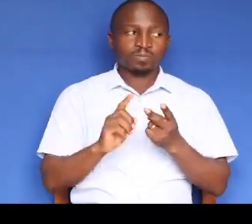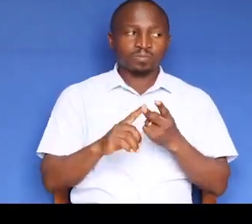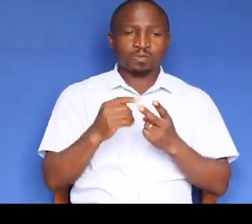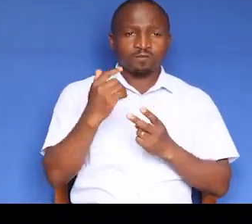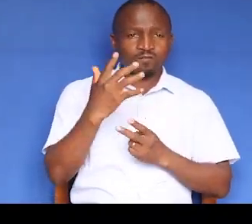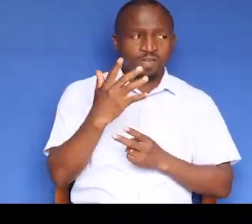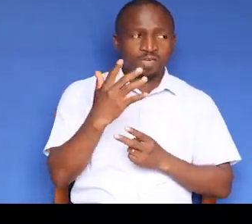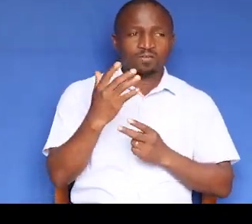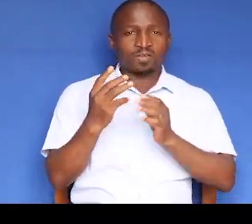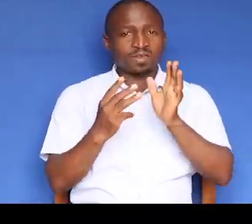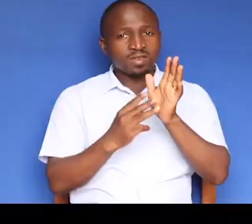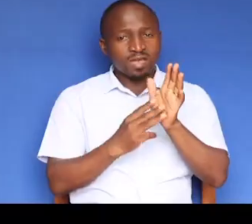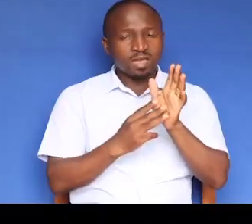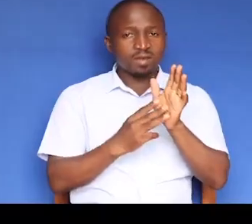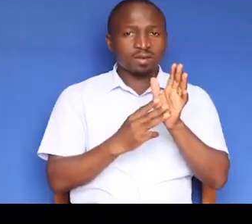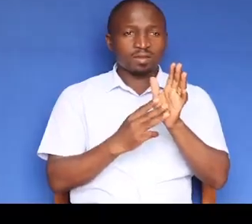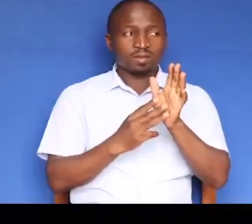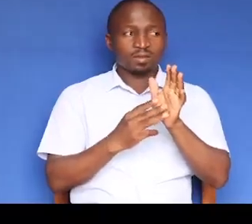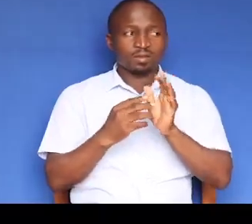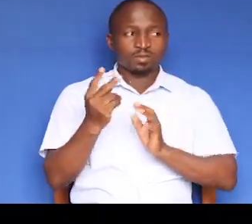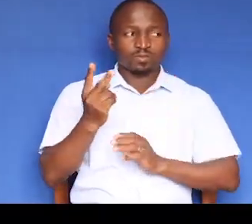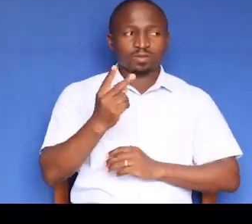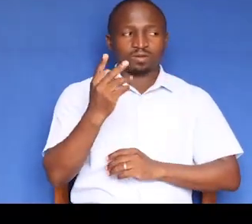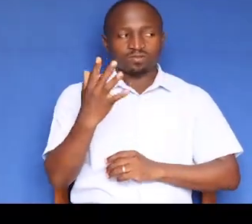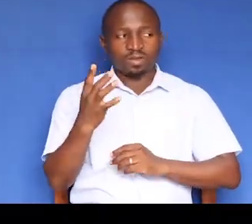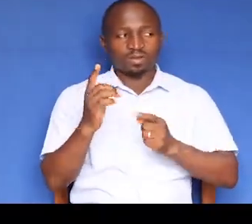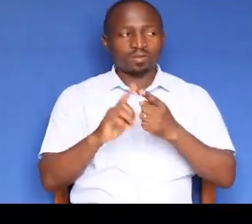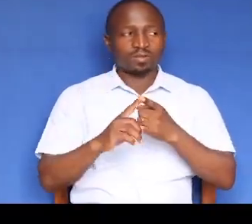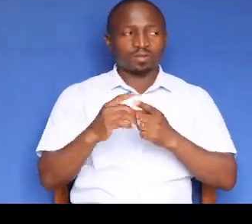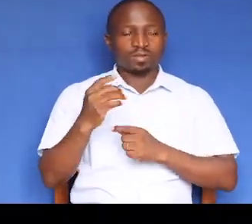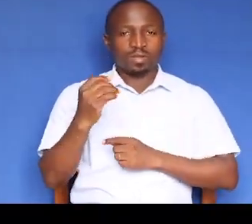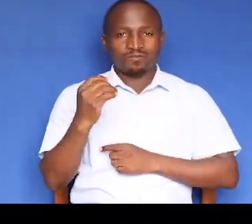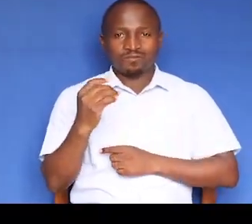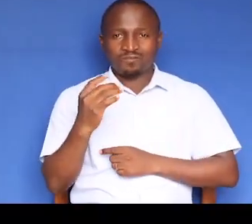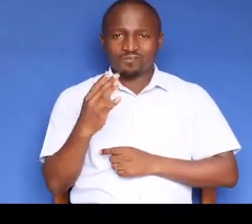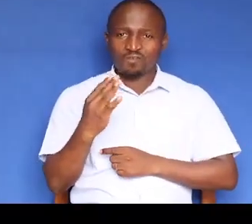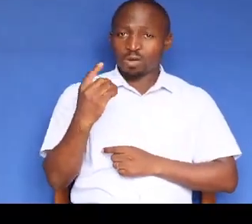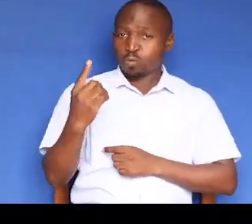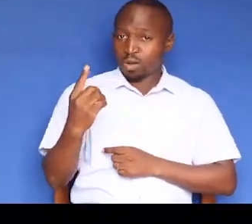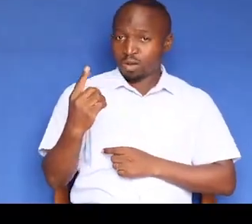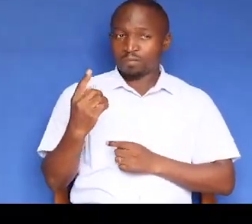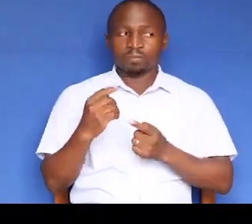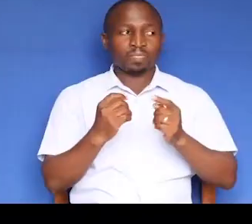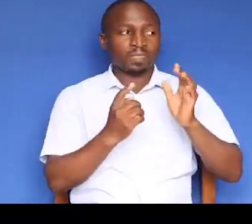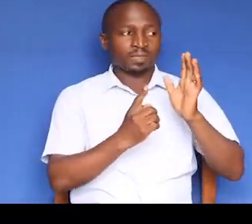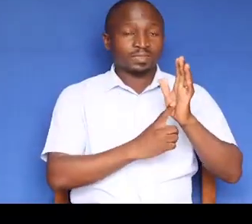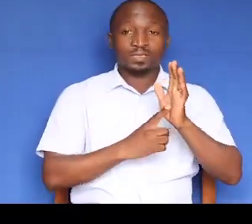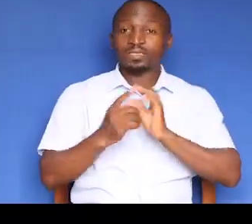35, 5, 9, 25, 41,